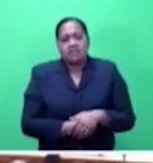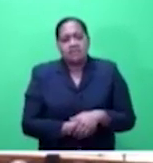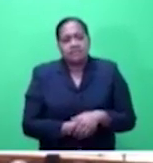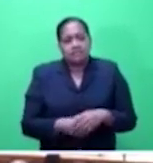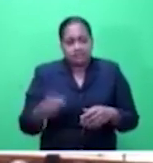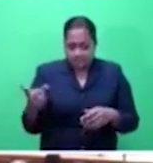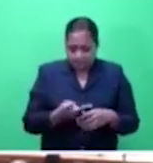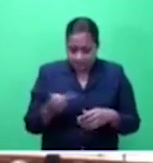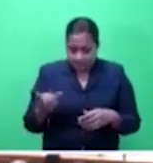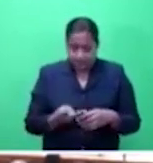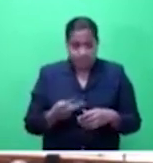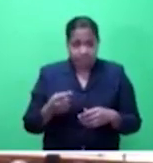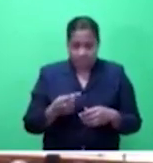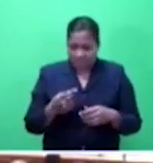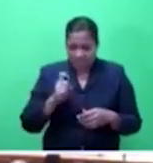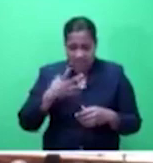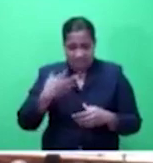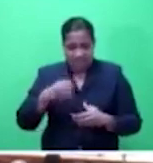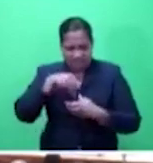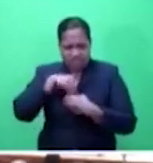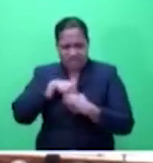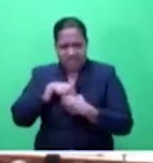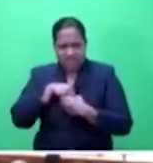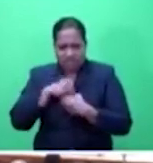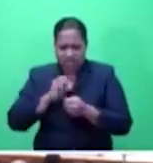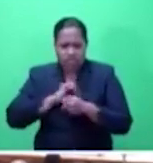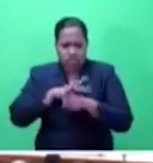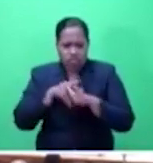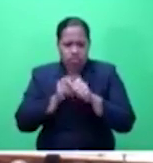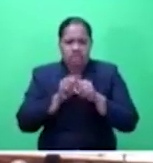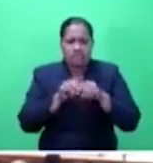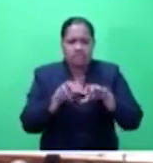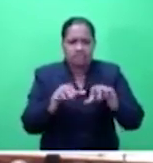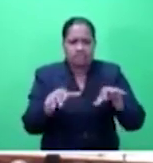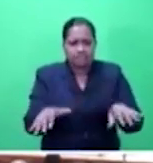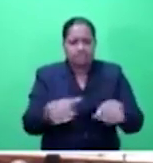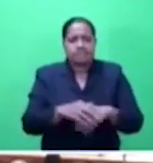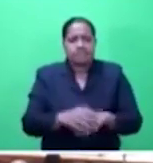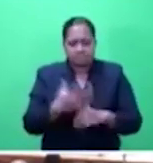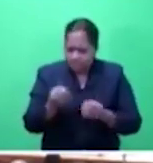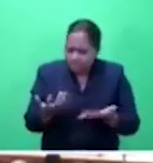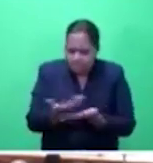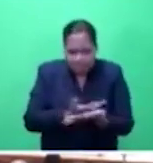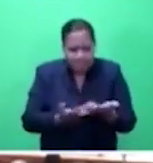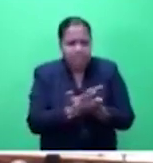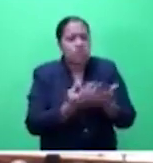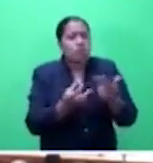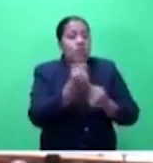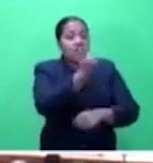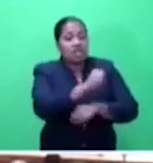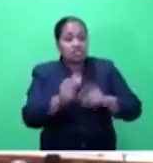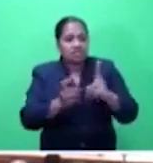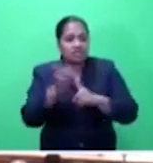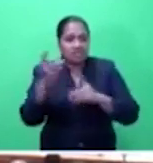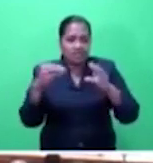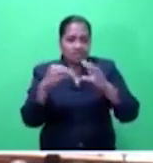plan our recovery from coronavirus. In the wake of COVID-19, we've had positive discussions with the Asian Development Bank to